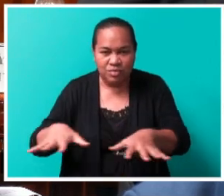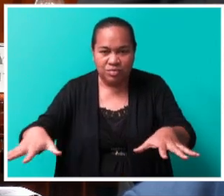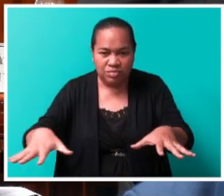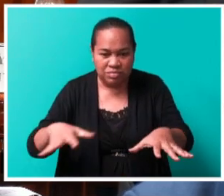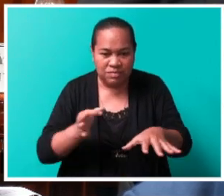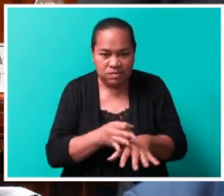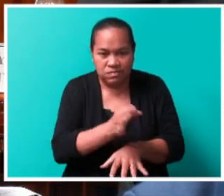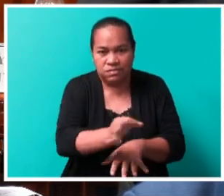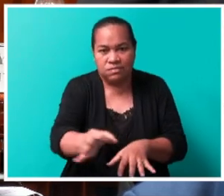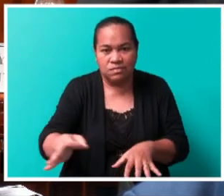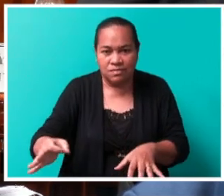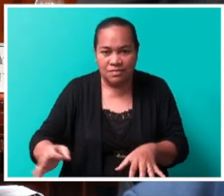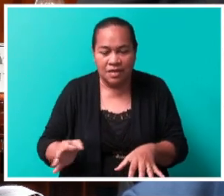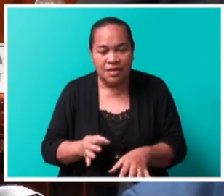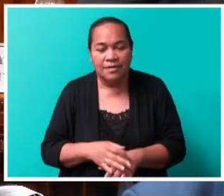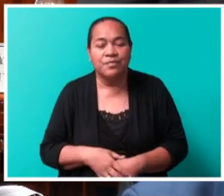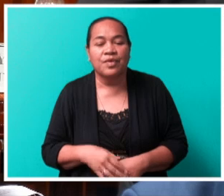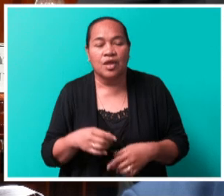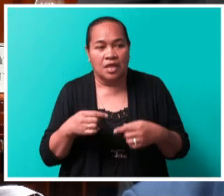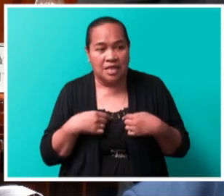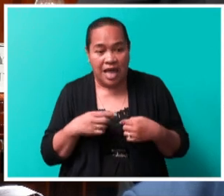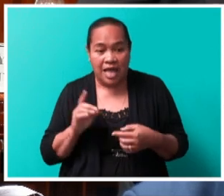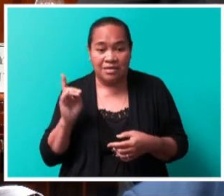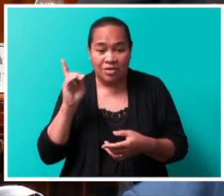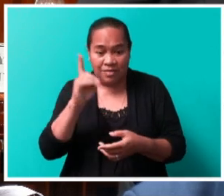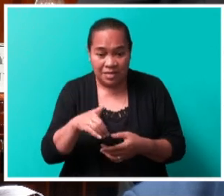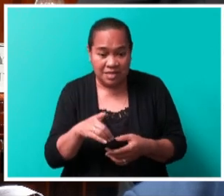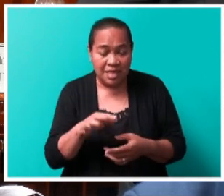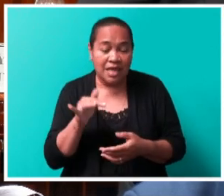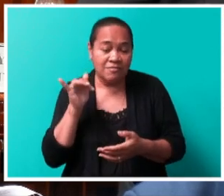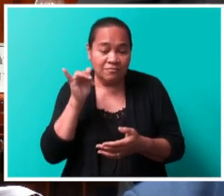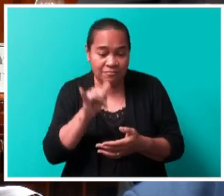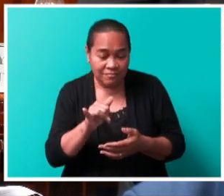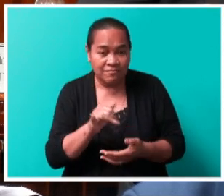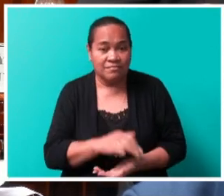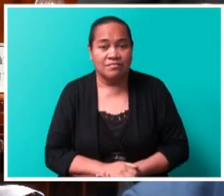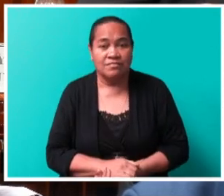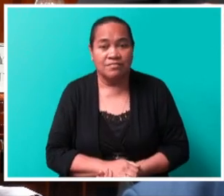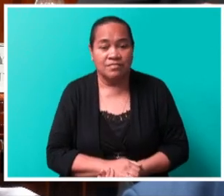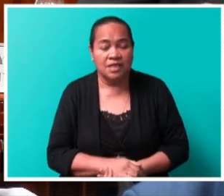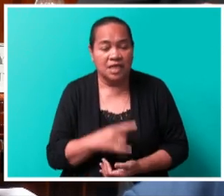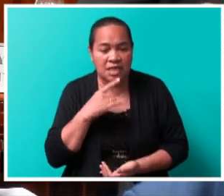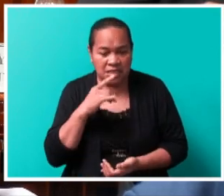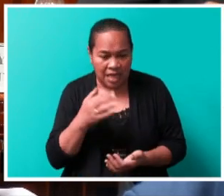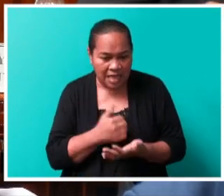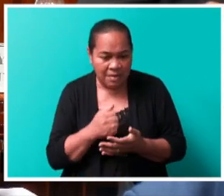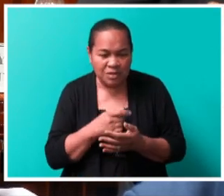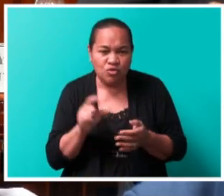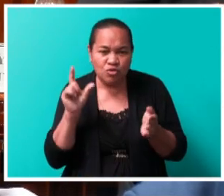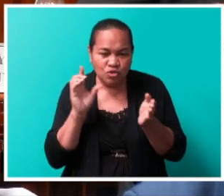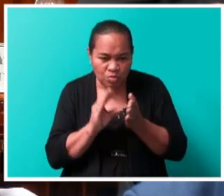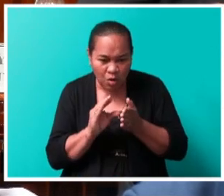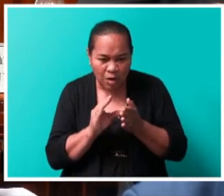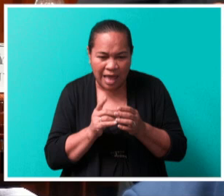zone. Many domestic air routes are commercially non-viable. Passenger numbers are too small and